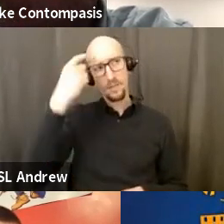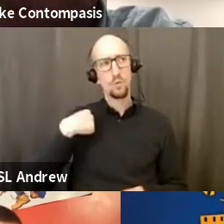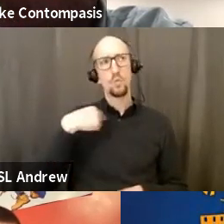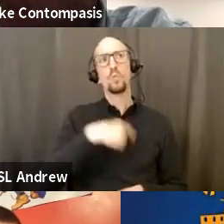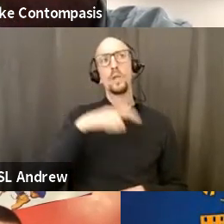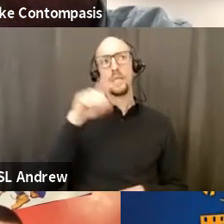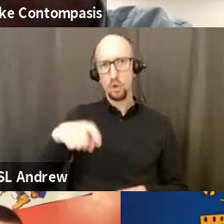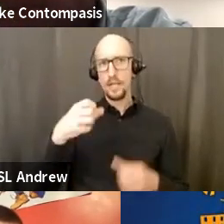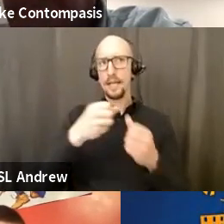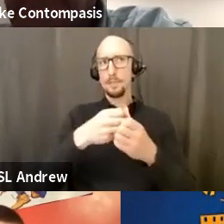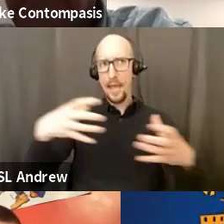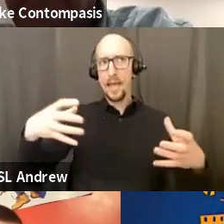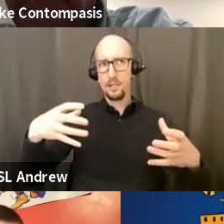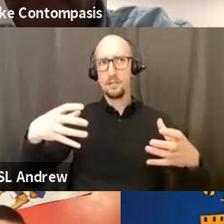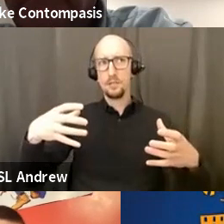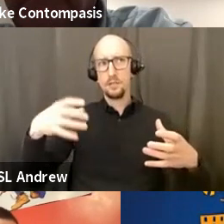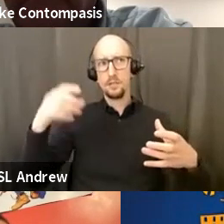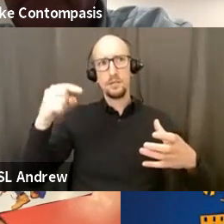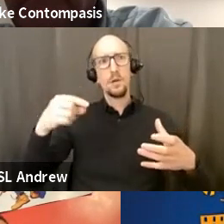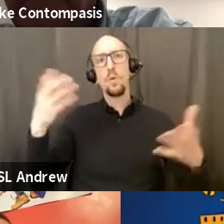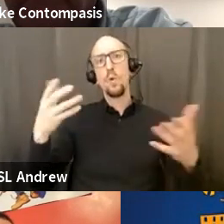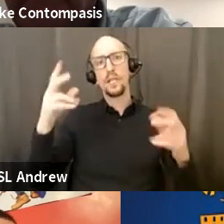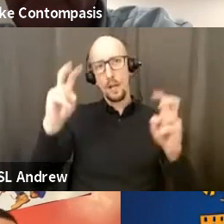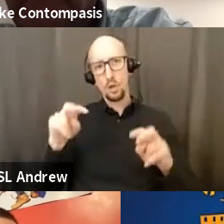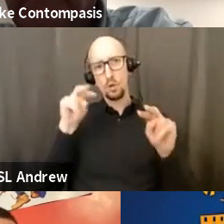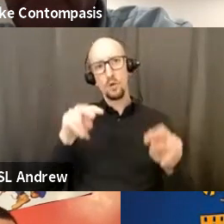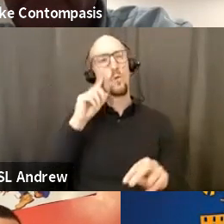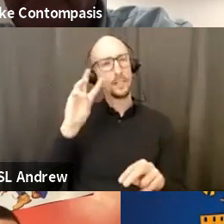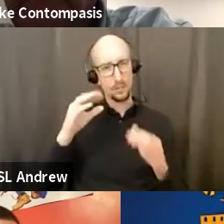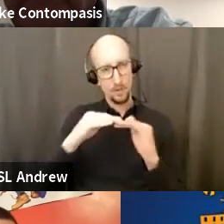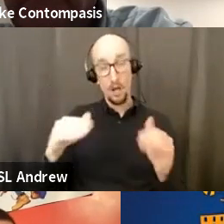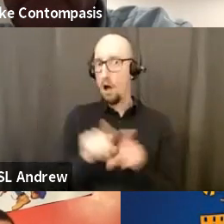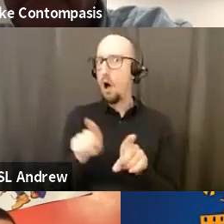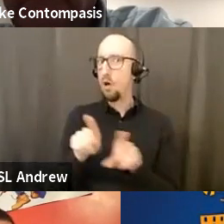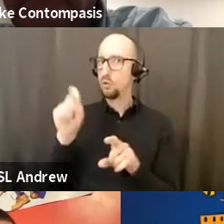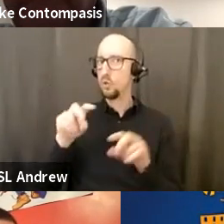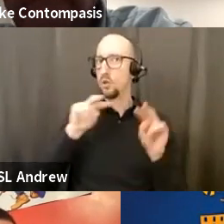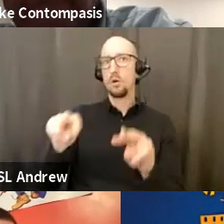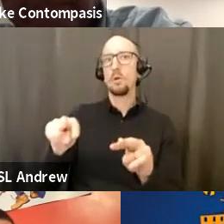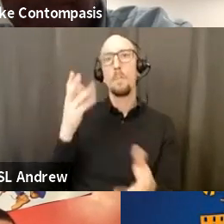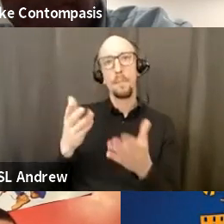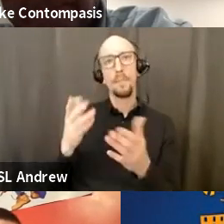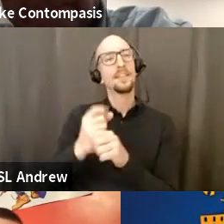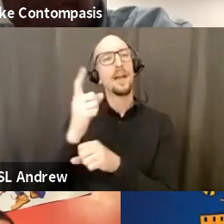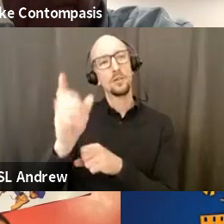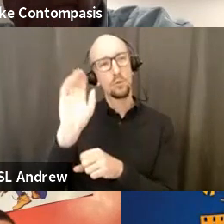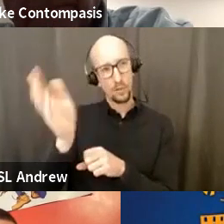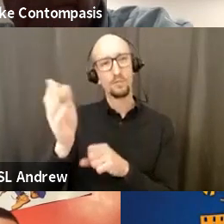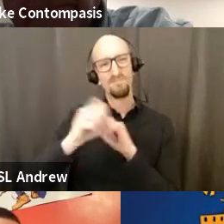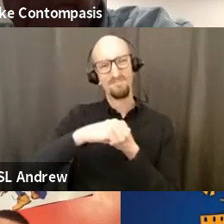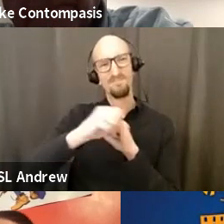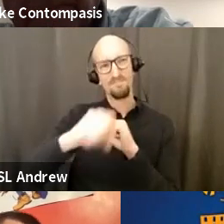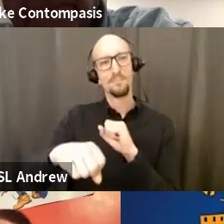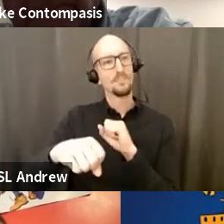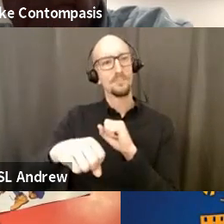expand the subjects we look at for 6th grade, and also definitely think about having next year be another